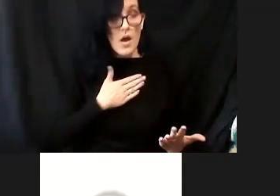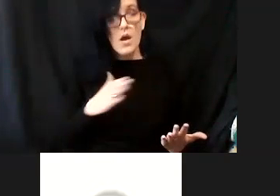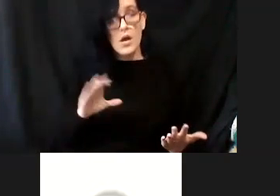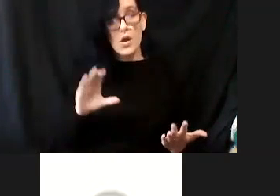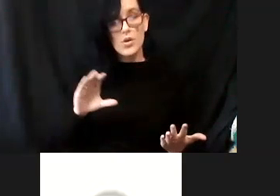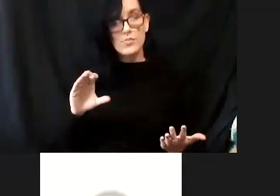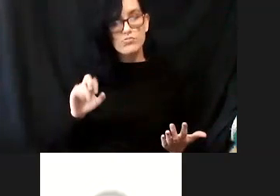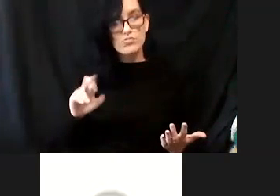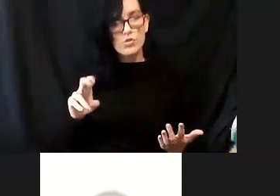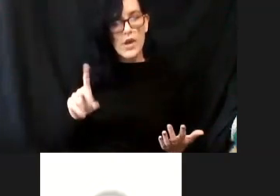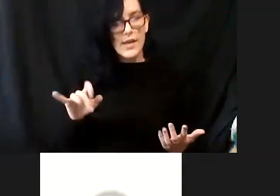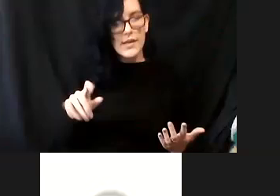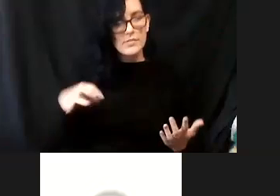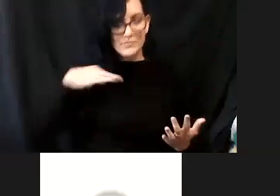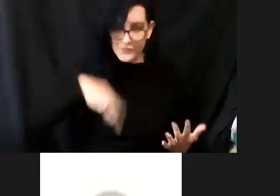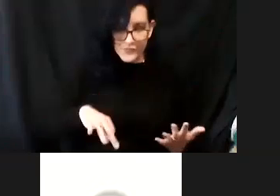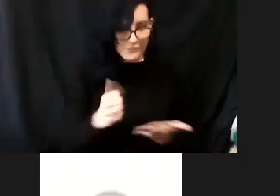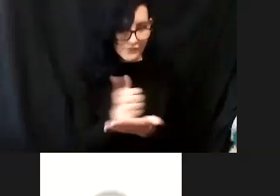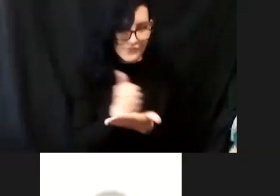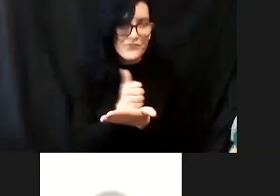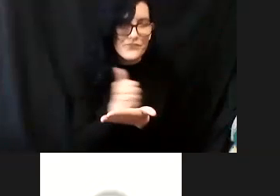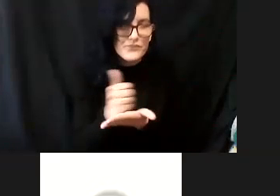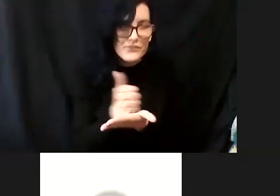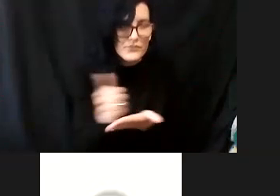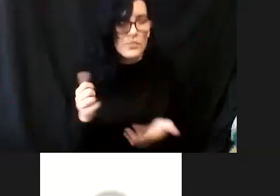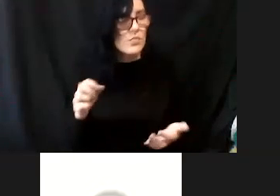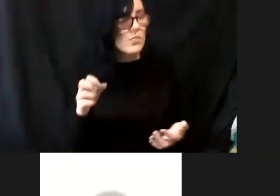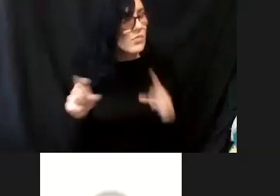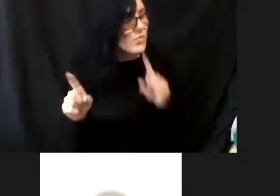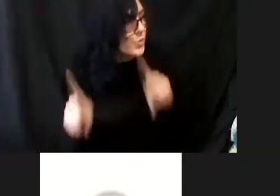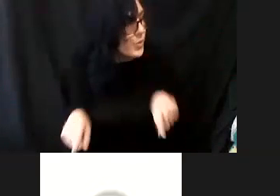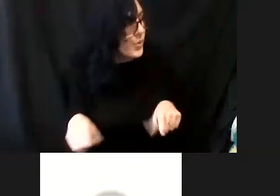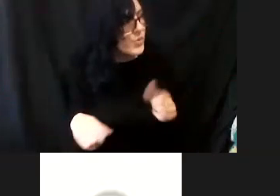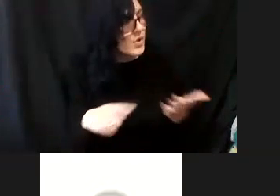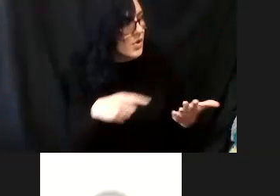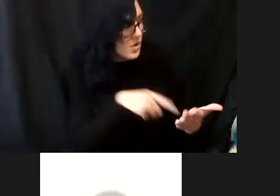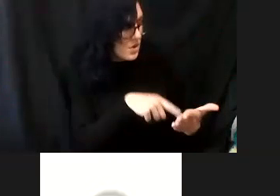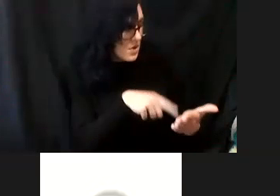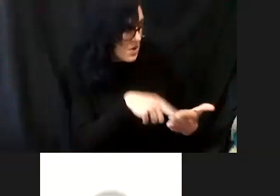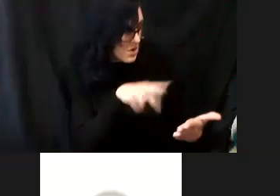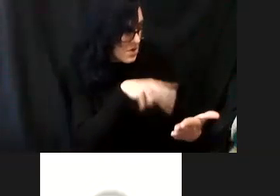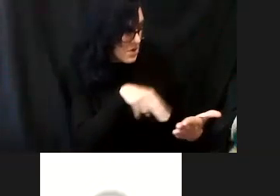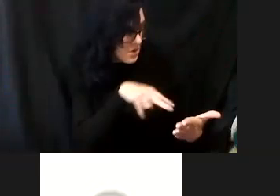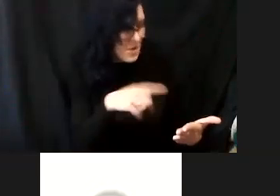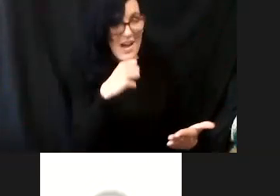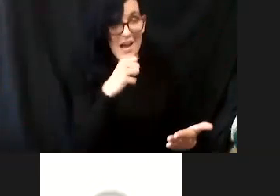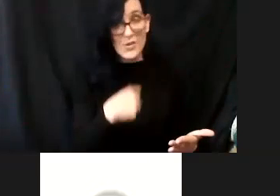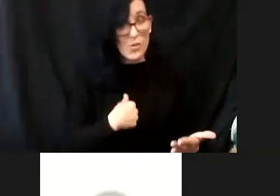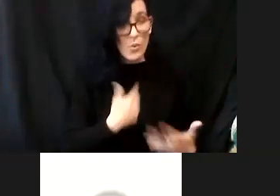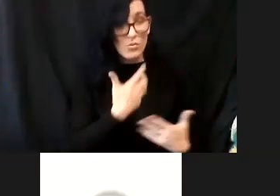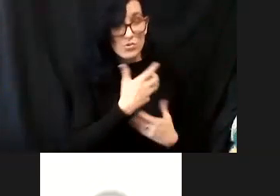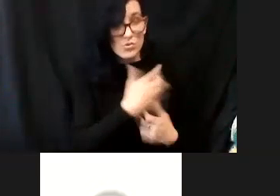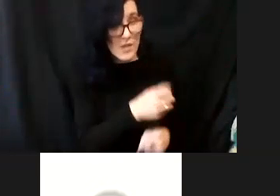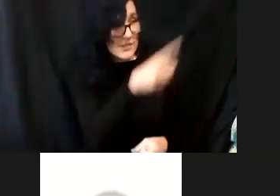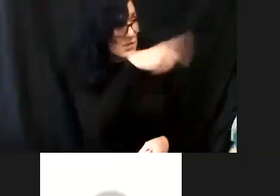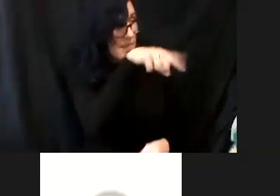wasn't my servicer, because I really just don't trust student loan servicers as a whole. And